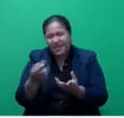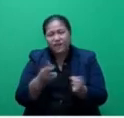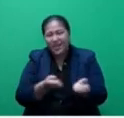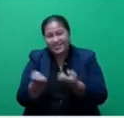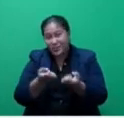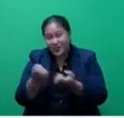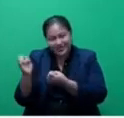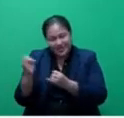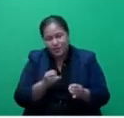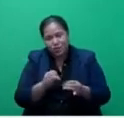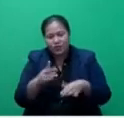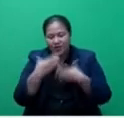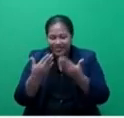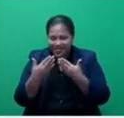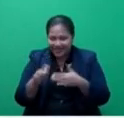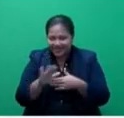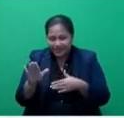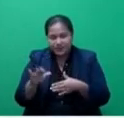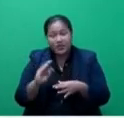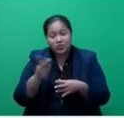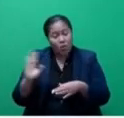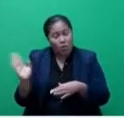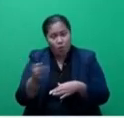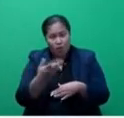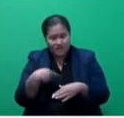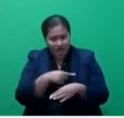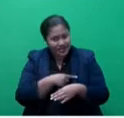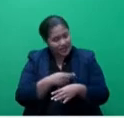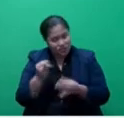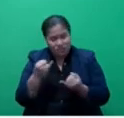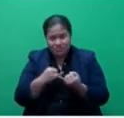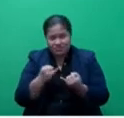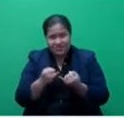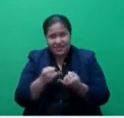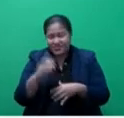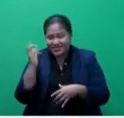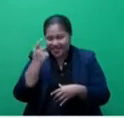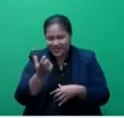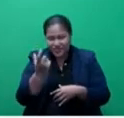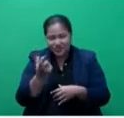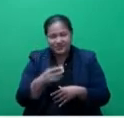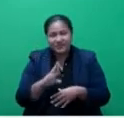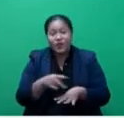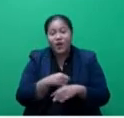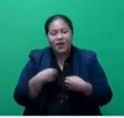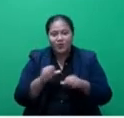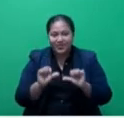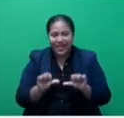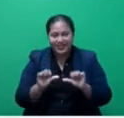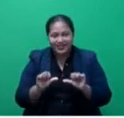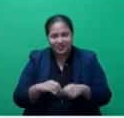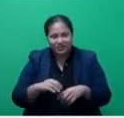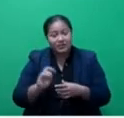So while authorities do their part, the rest of the nation must remain vigilant and alert and abide by the protective guidelines and advice from